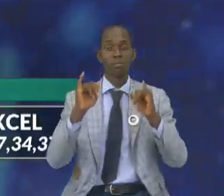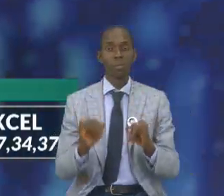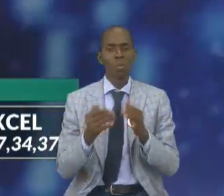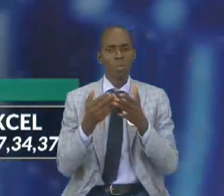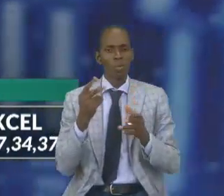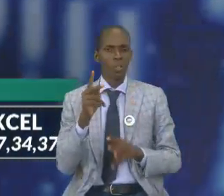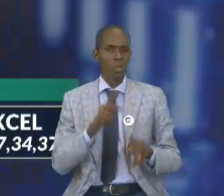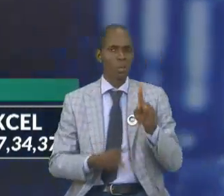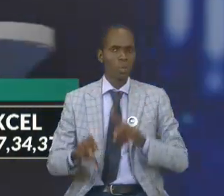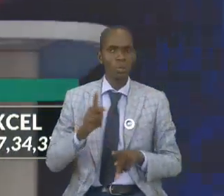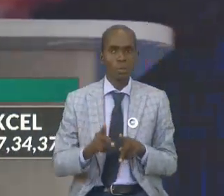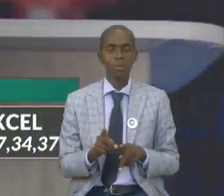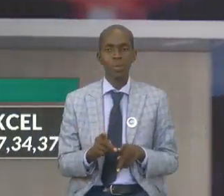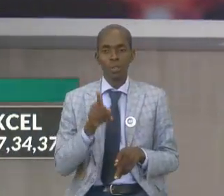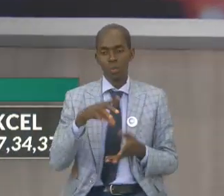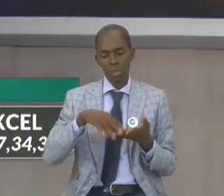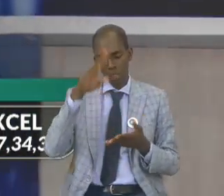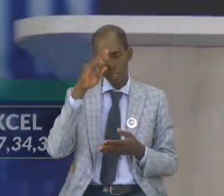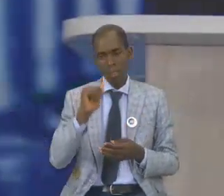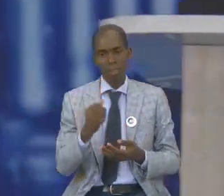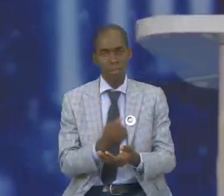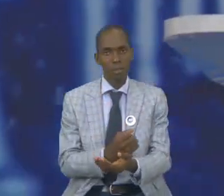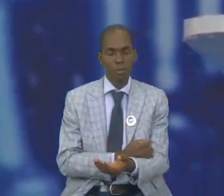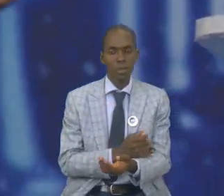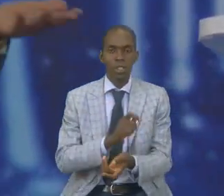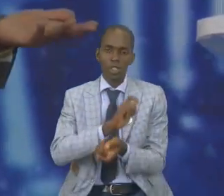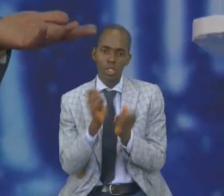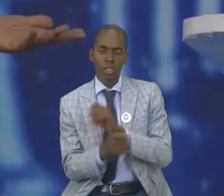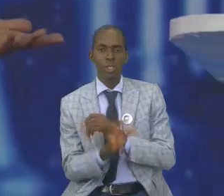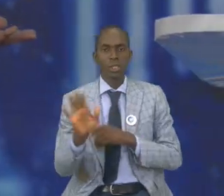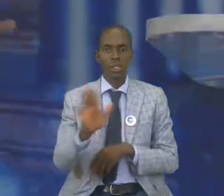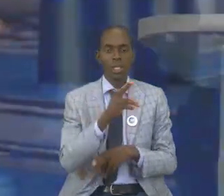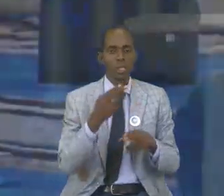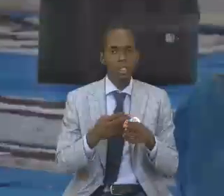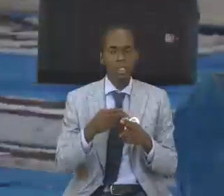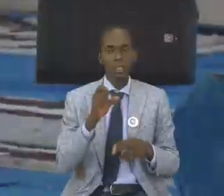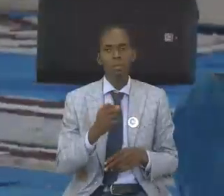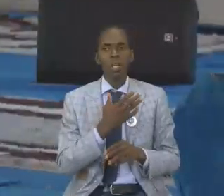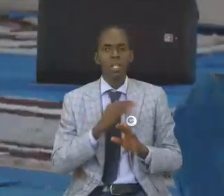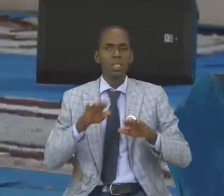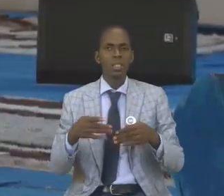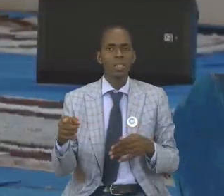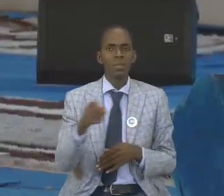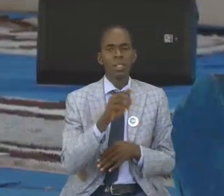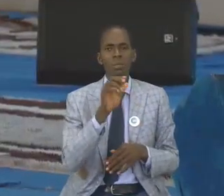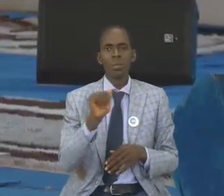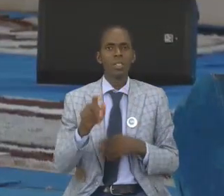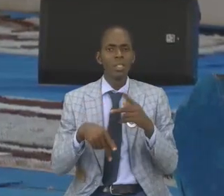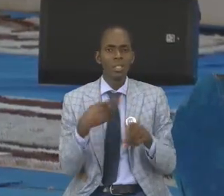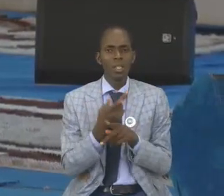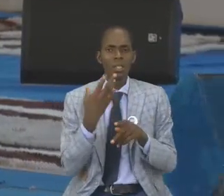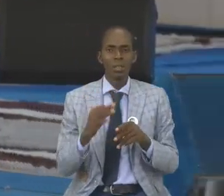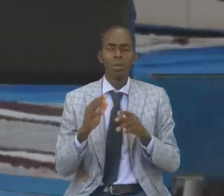They learned his subject, he changed their names, and he gave them the kind of accommodation the Chaldeans